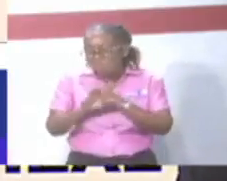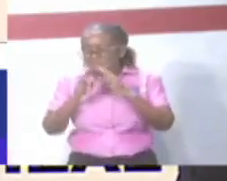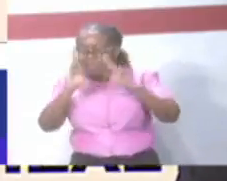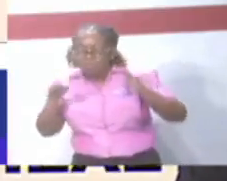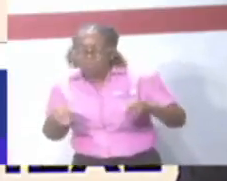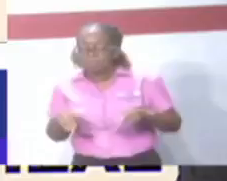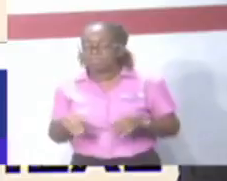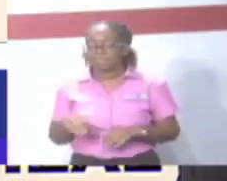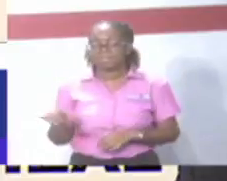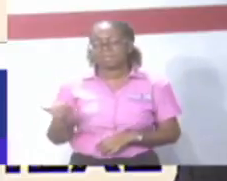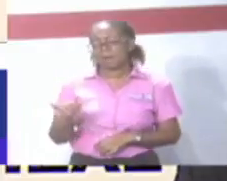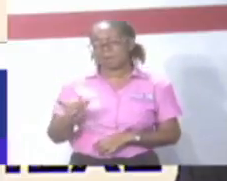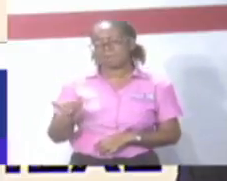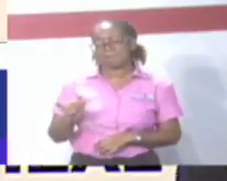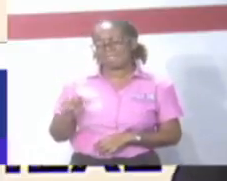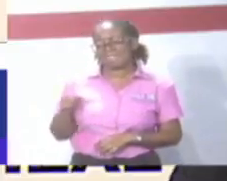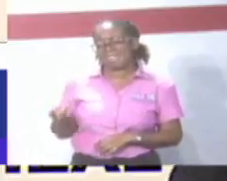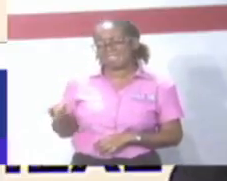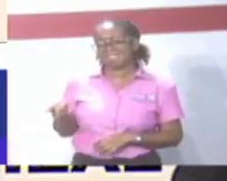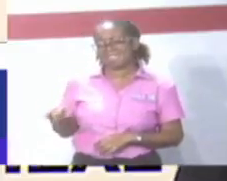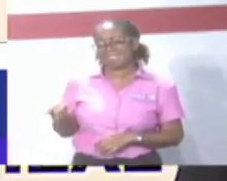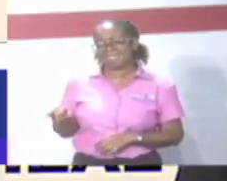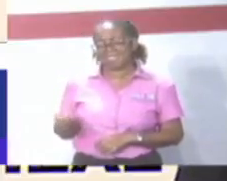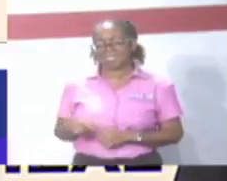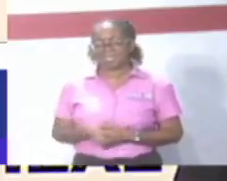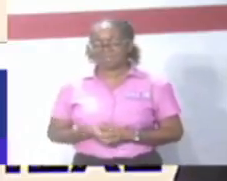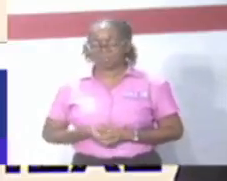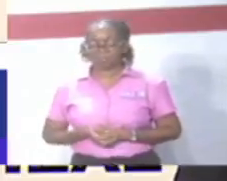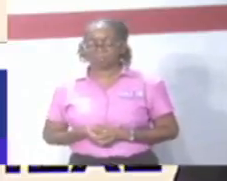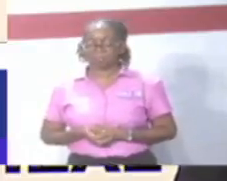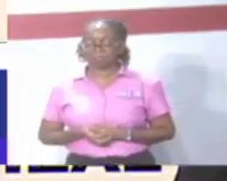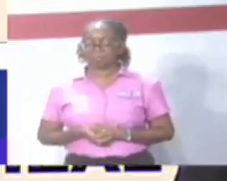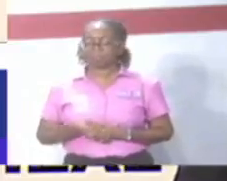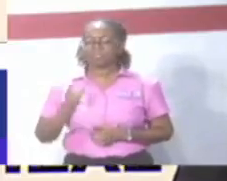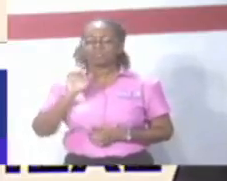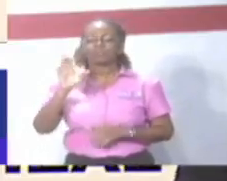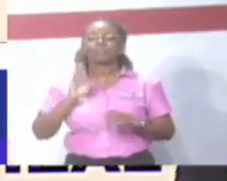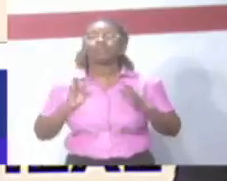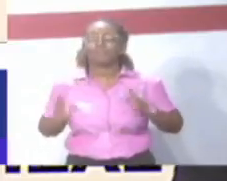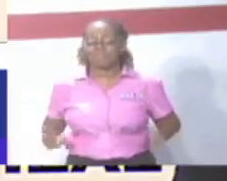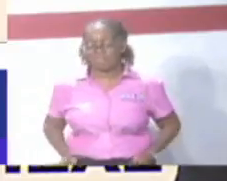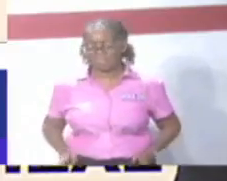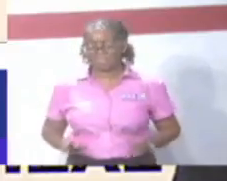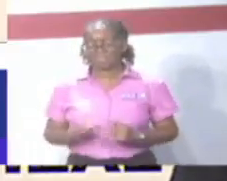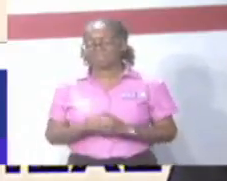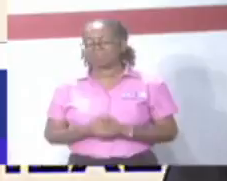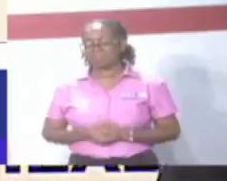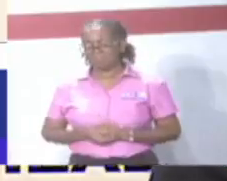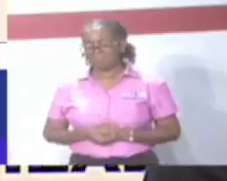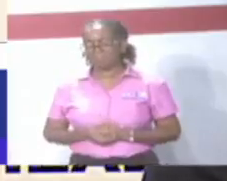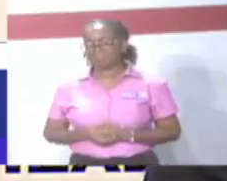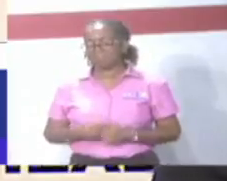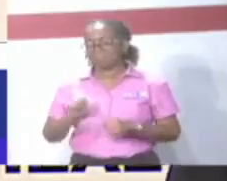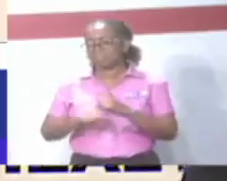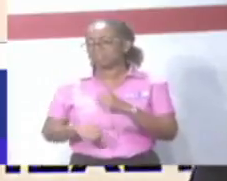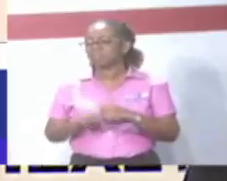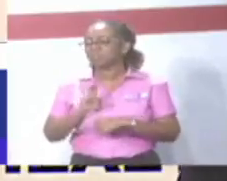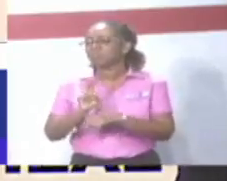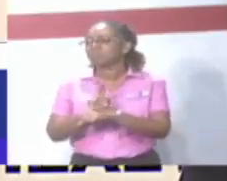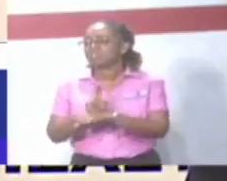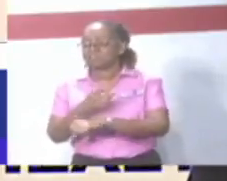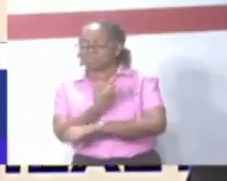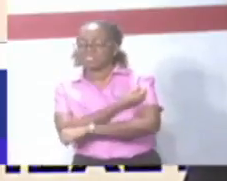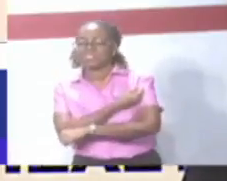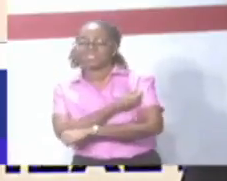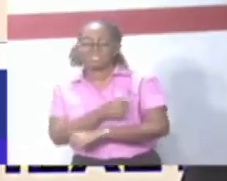guard dog, if it's trained to recognize thief, fantastic. Thief could think twice. The vaccine is going to act like that. It's going to act like